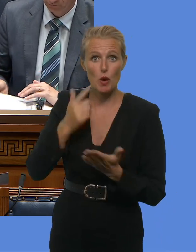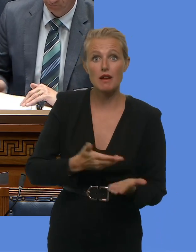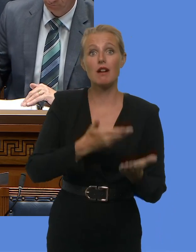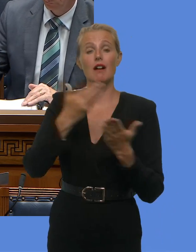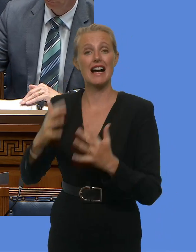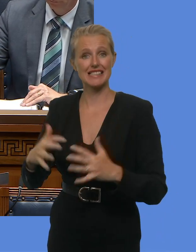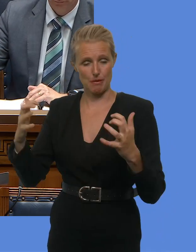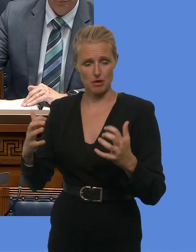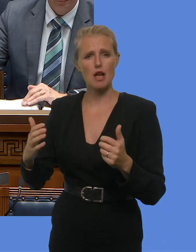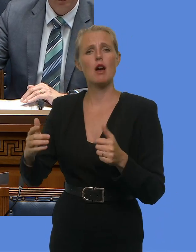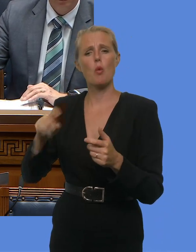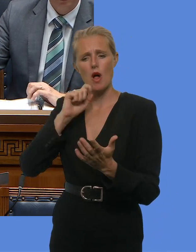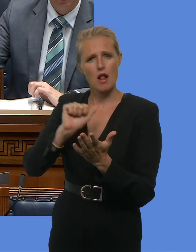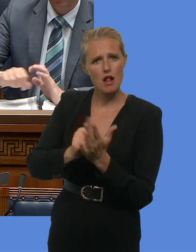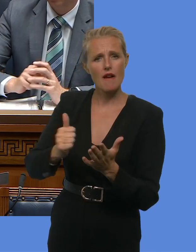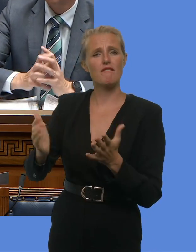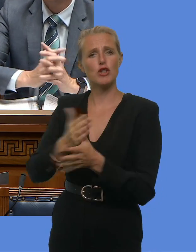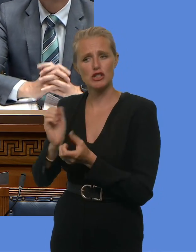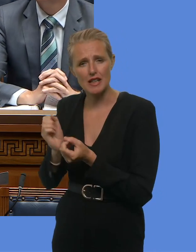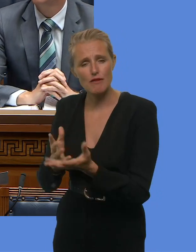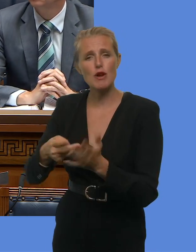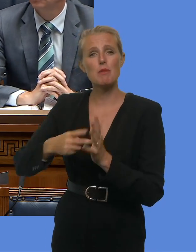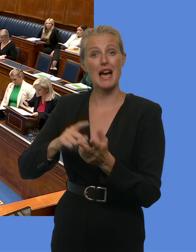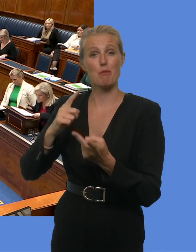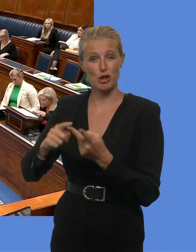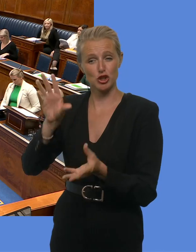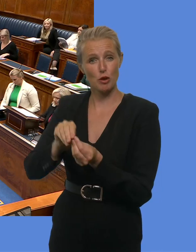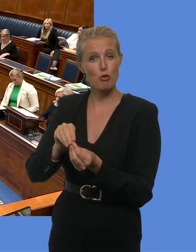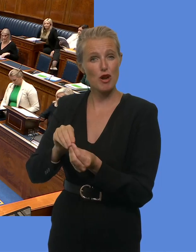delivery plan and consultation summary report.